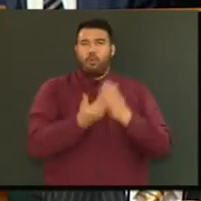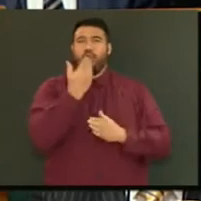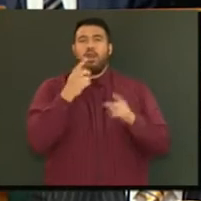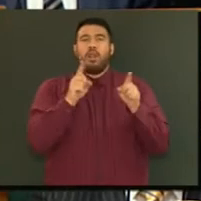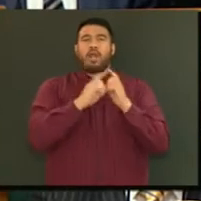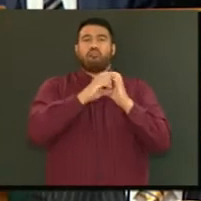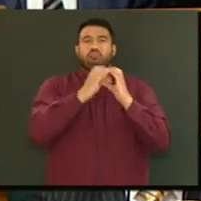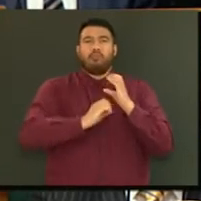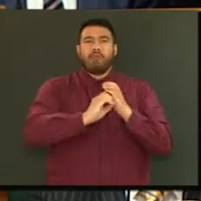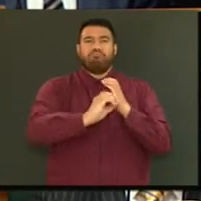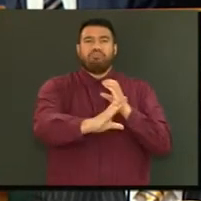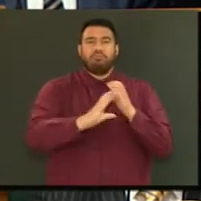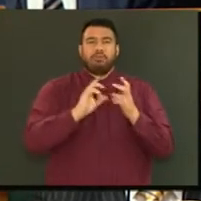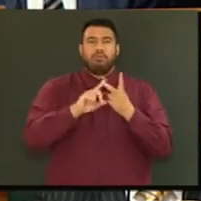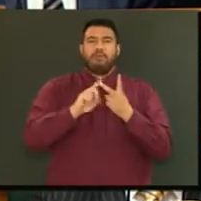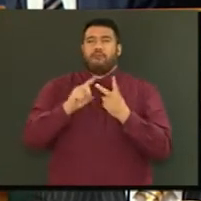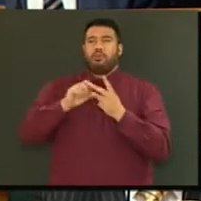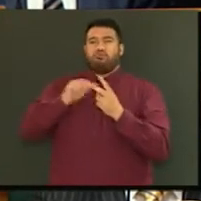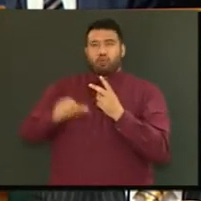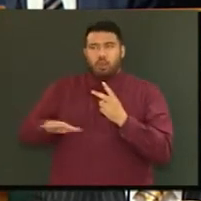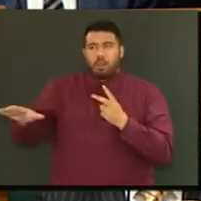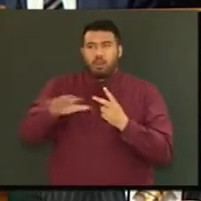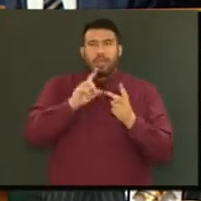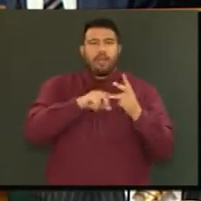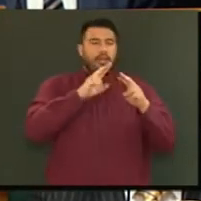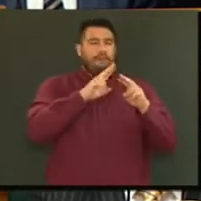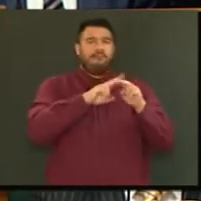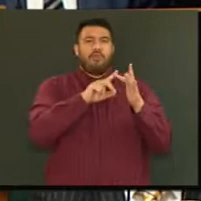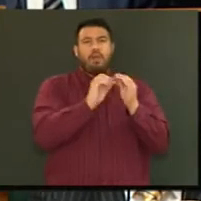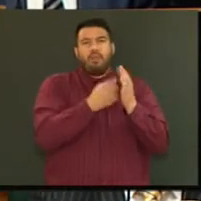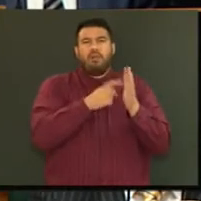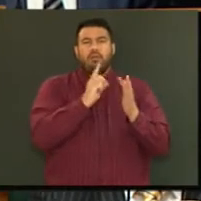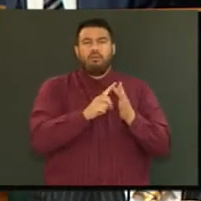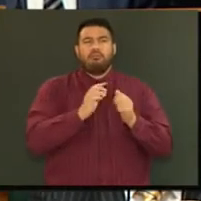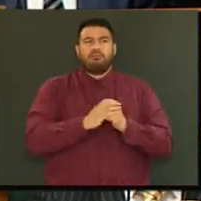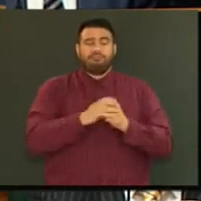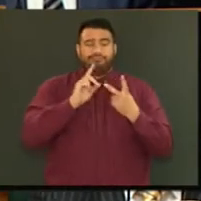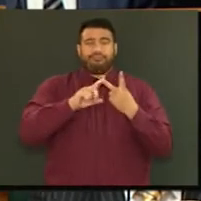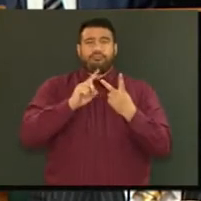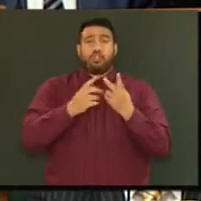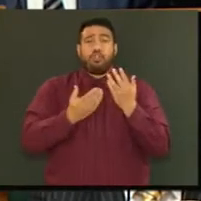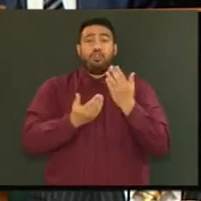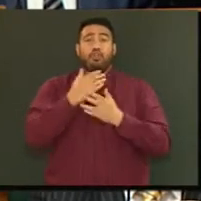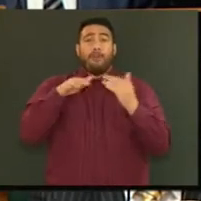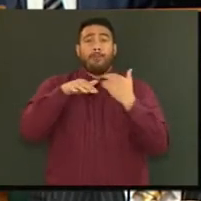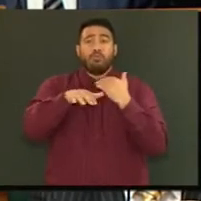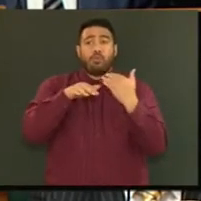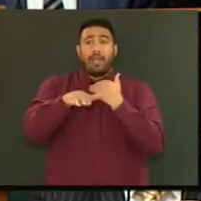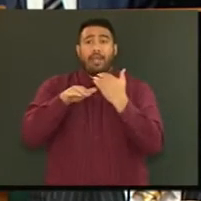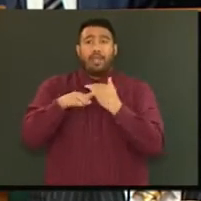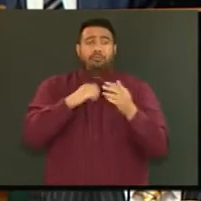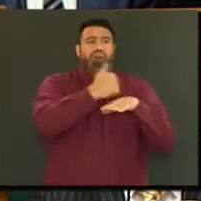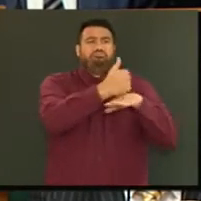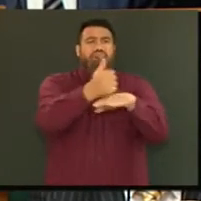rural broadband programs. We have embarked upon the most ambitious development of new motorways and expressways seen in several